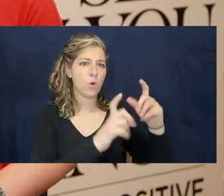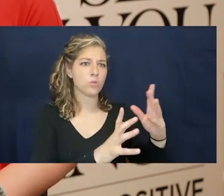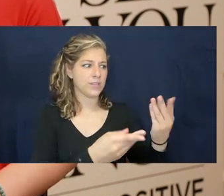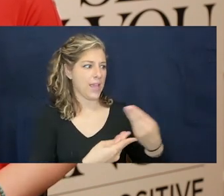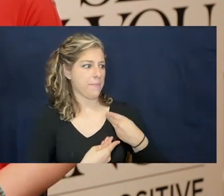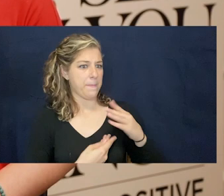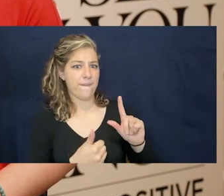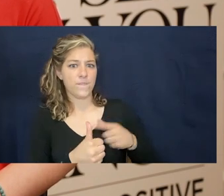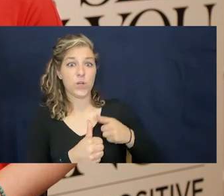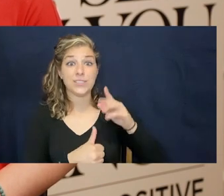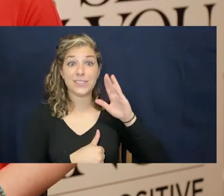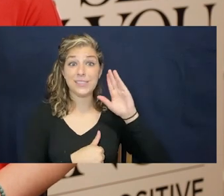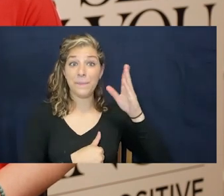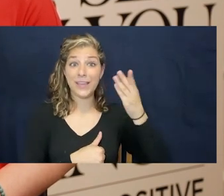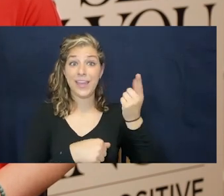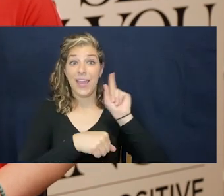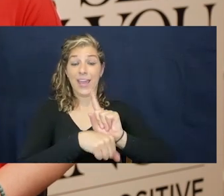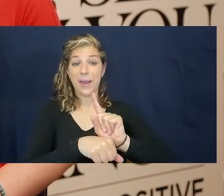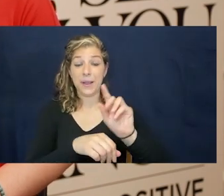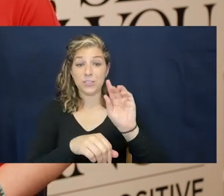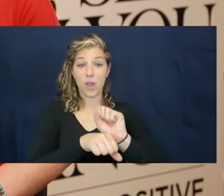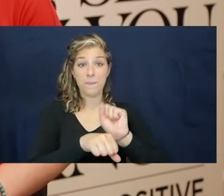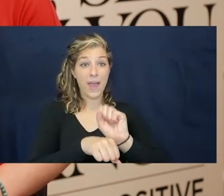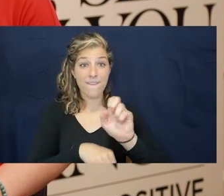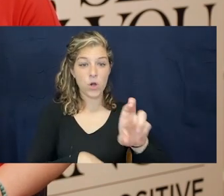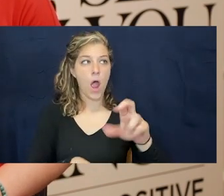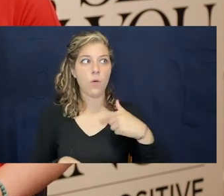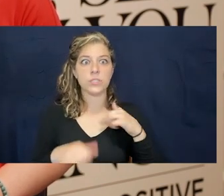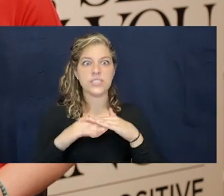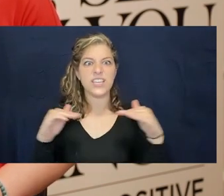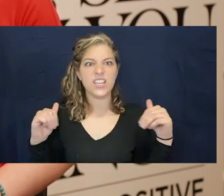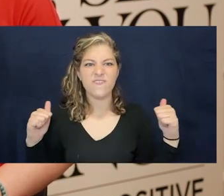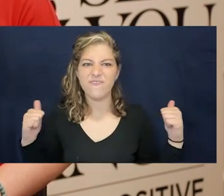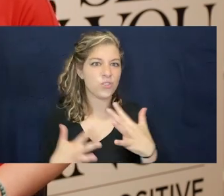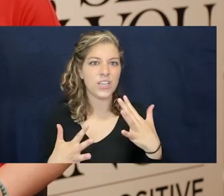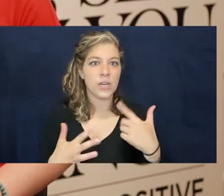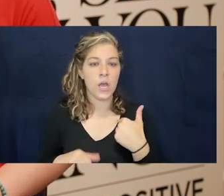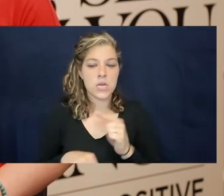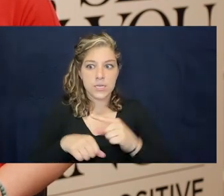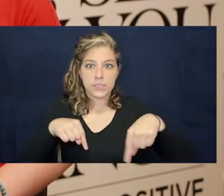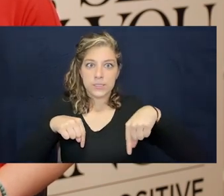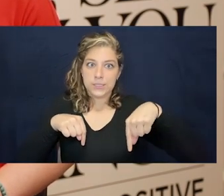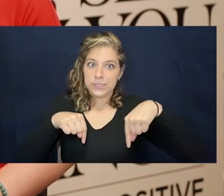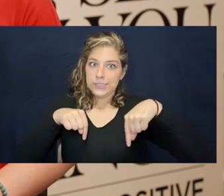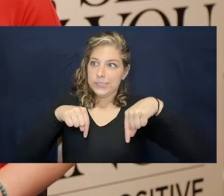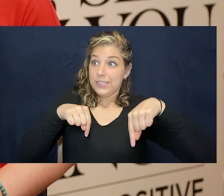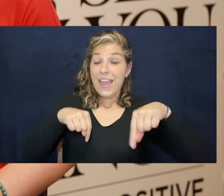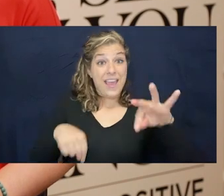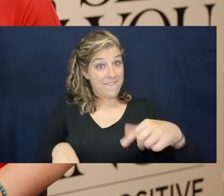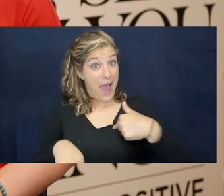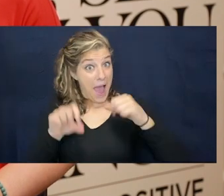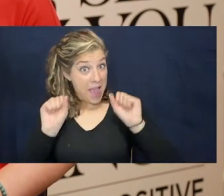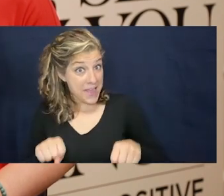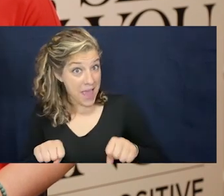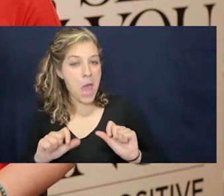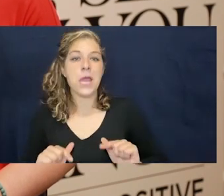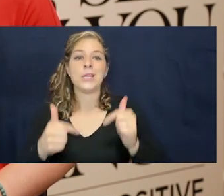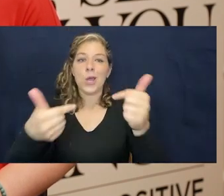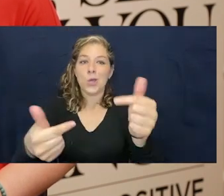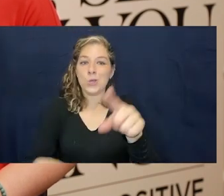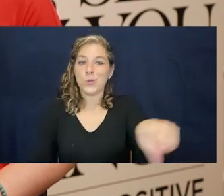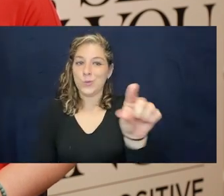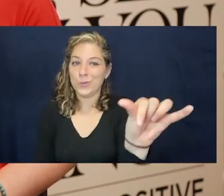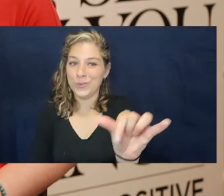here. And one of those people, you know, Rick and Positive Exposure, they gave me my first speaking gig ever. I was the most stage-frightened person you